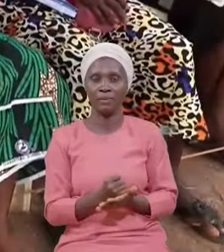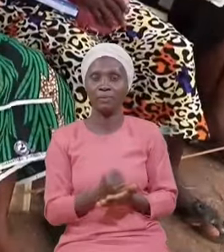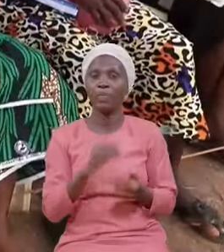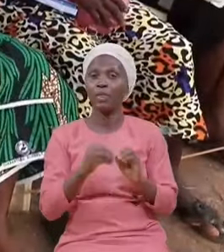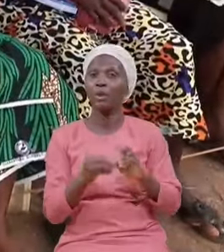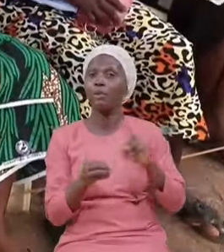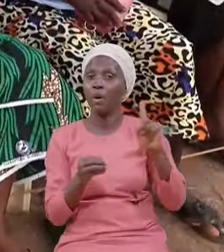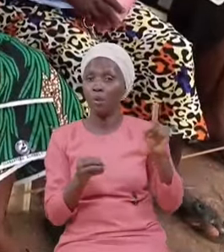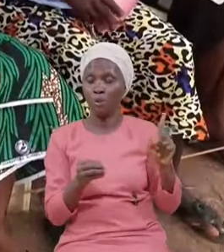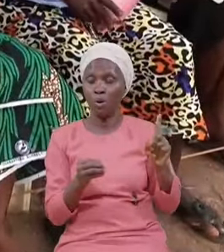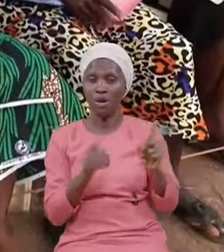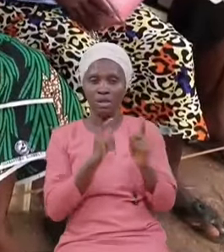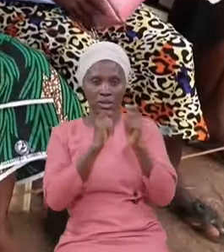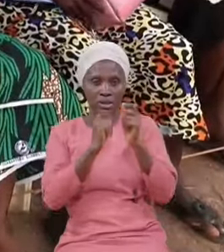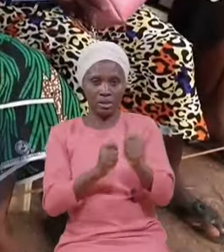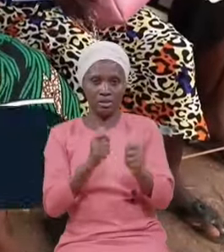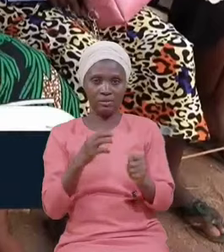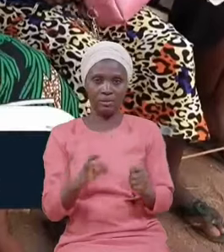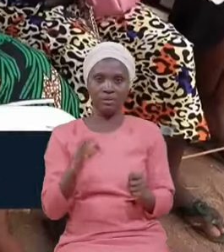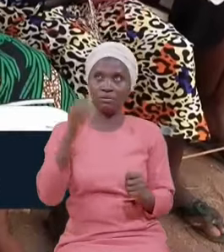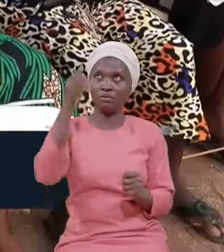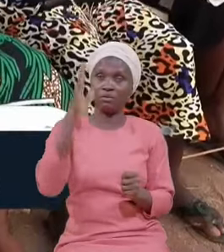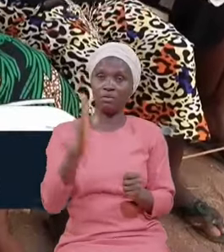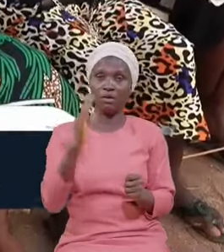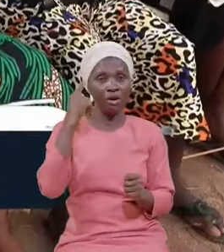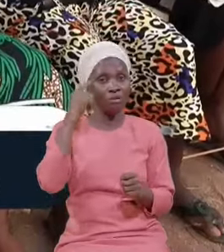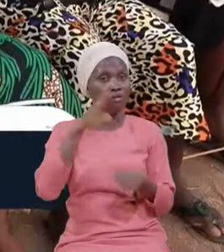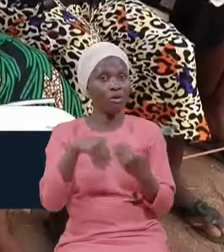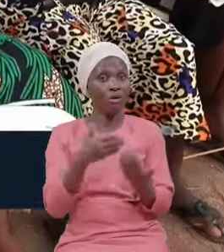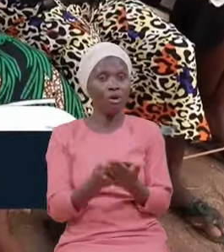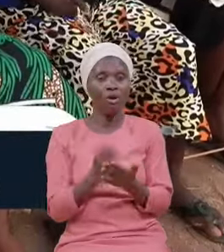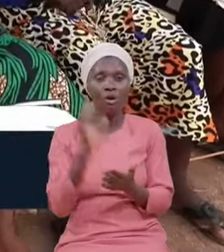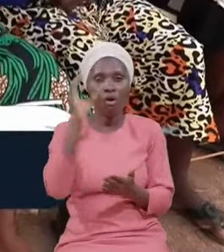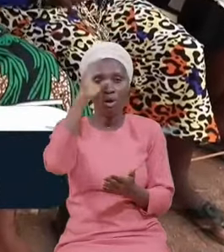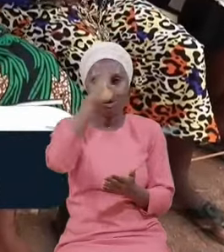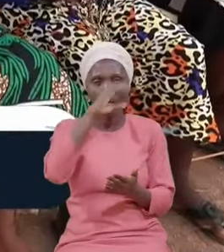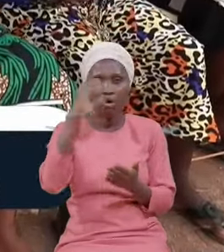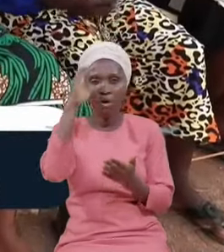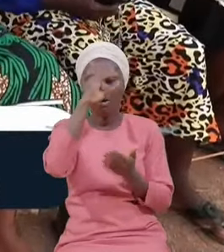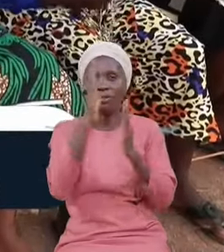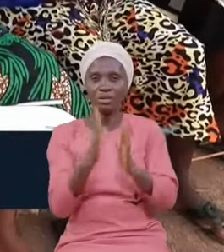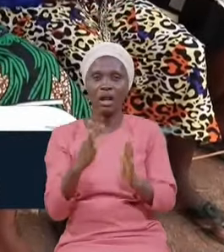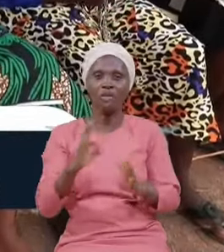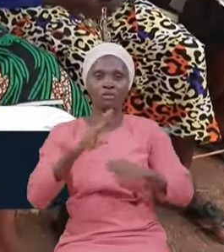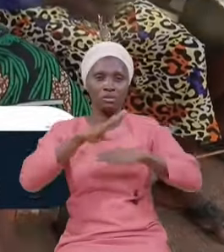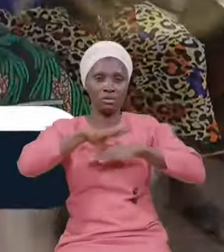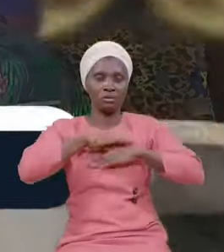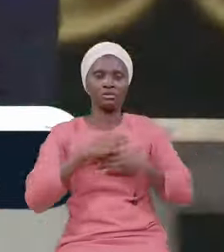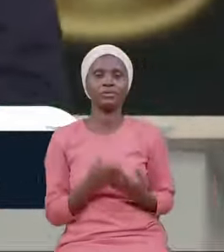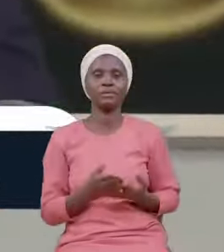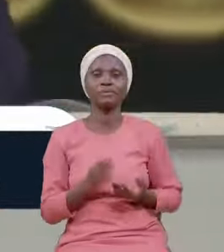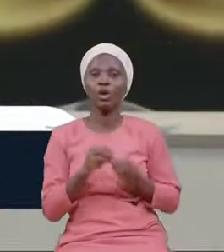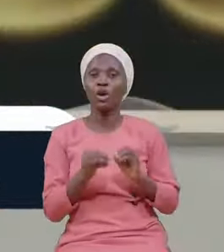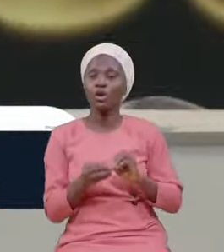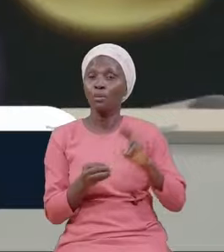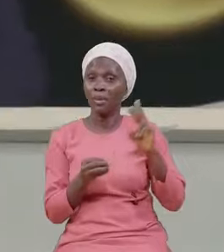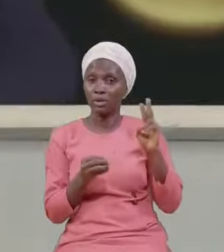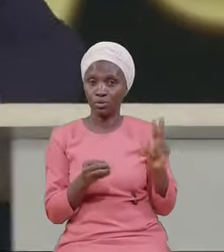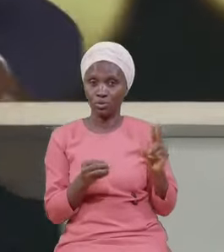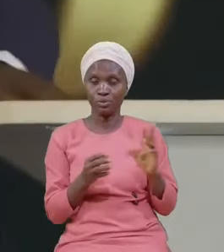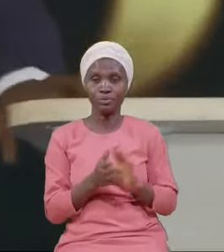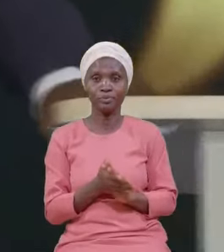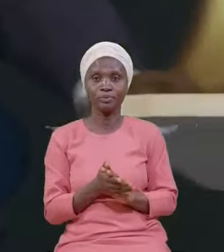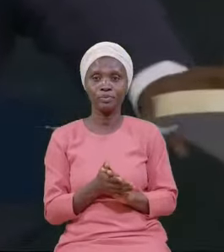gift of God for all Seekers of satisfaction number two here number two he